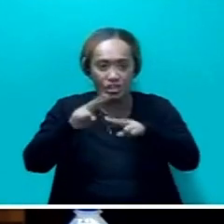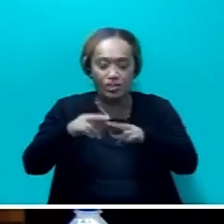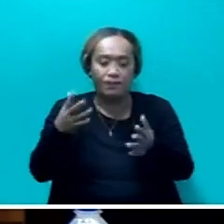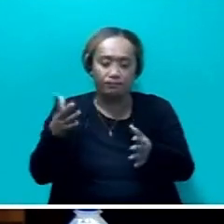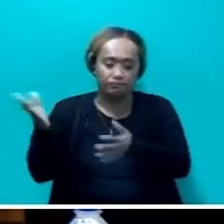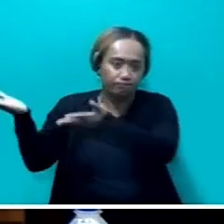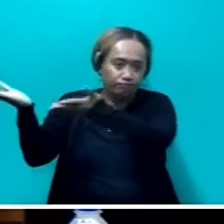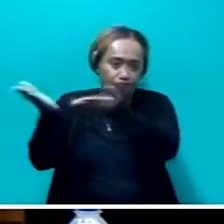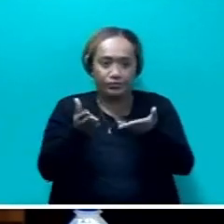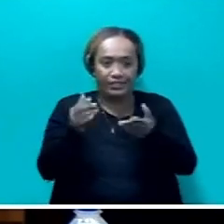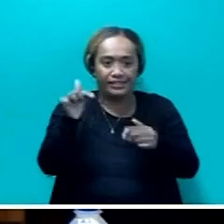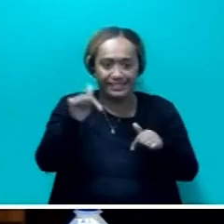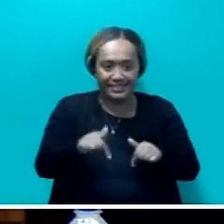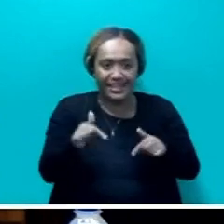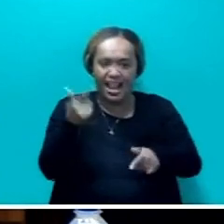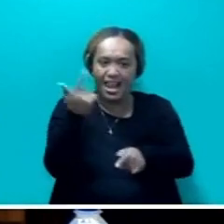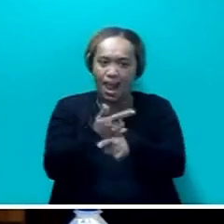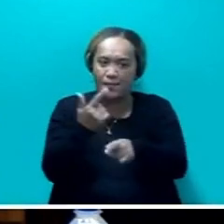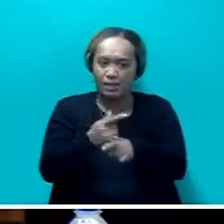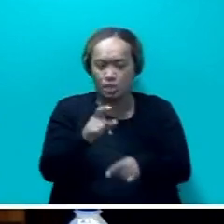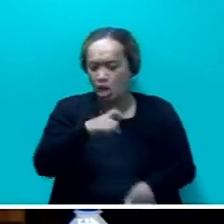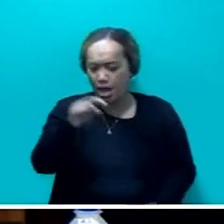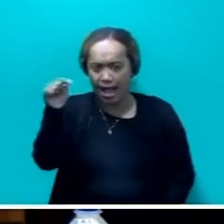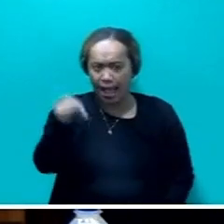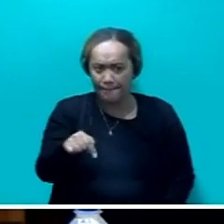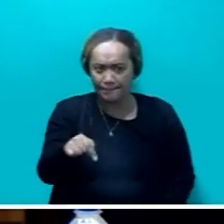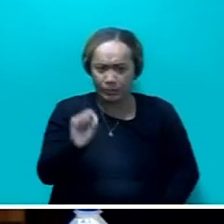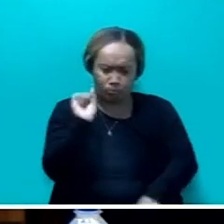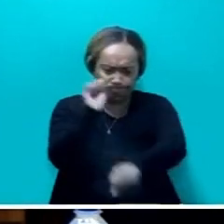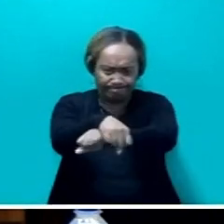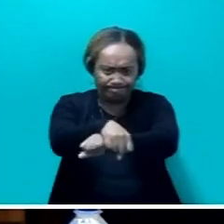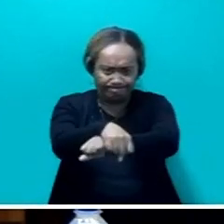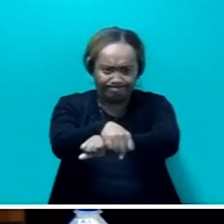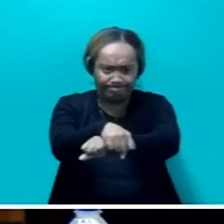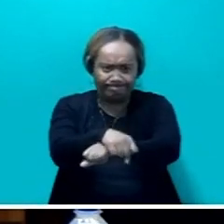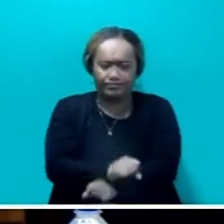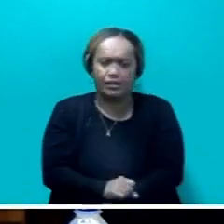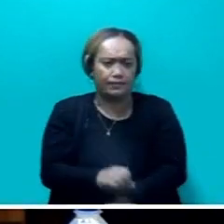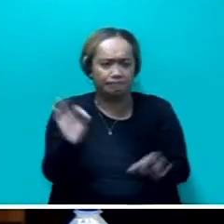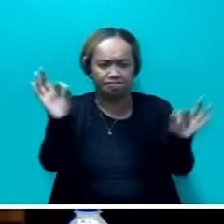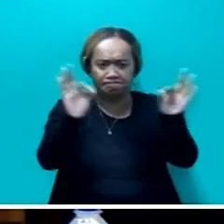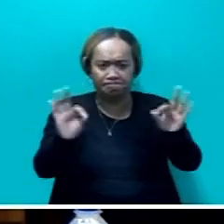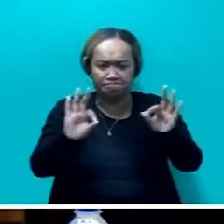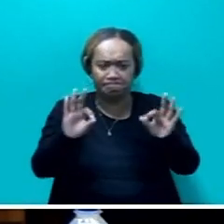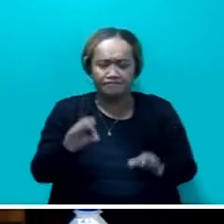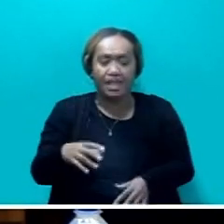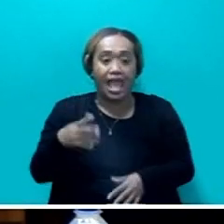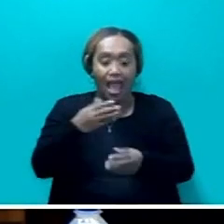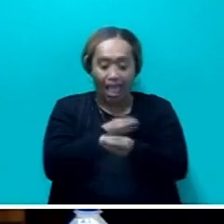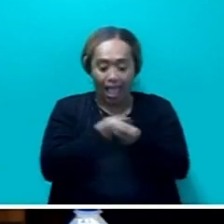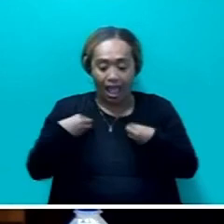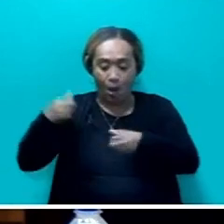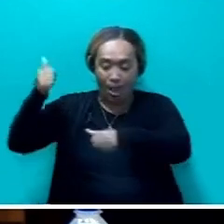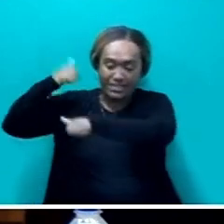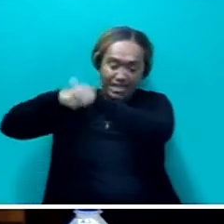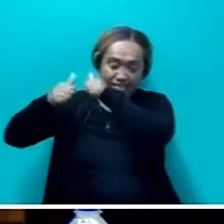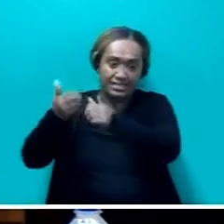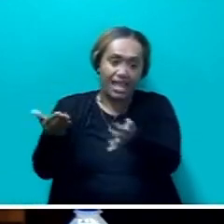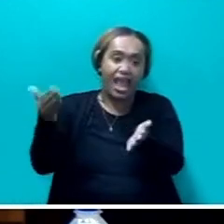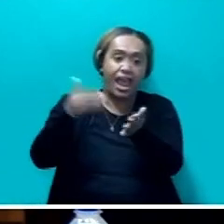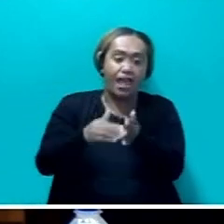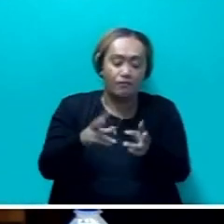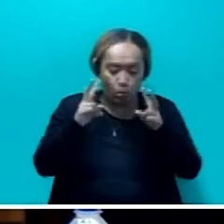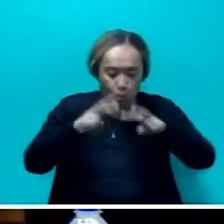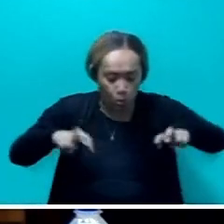to these shores as labourers, did not come to conquer or colonize. Our ancestors came to this land in search of a better